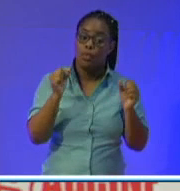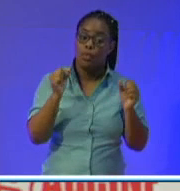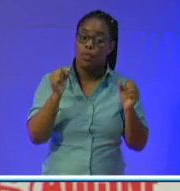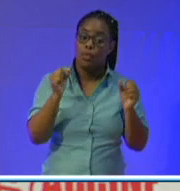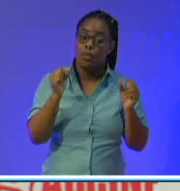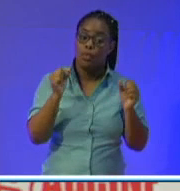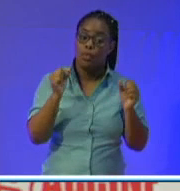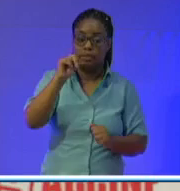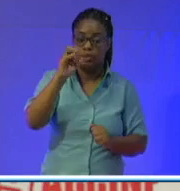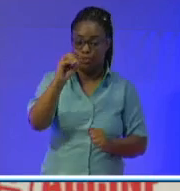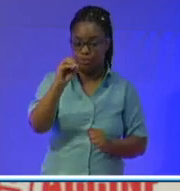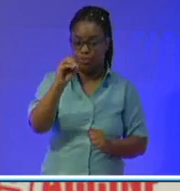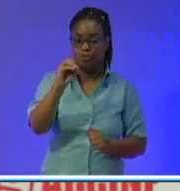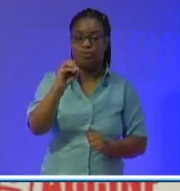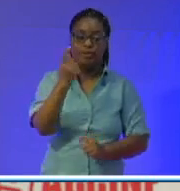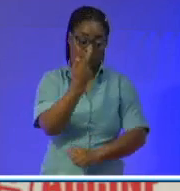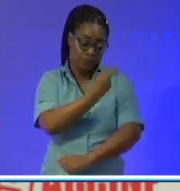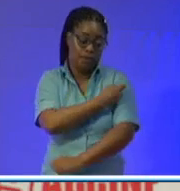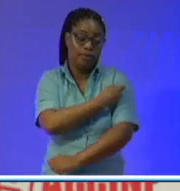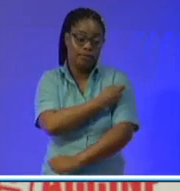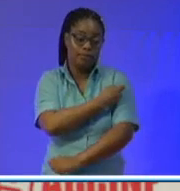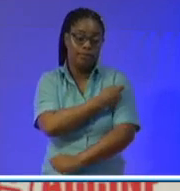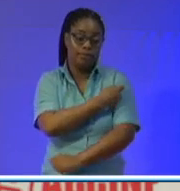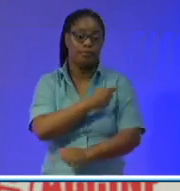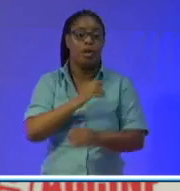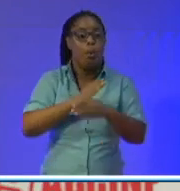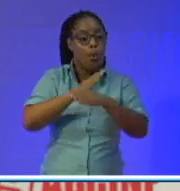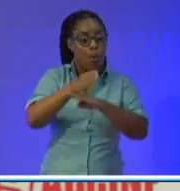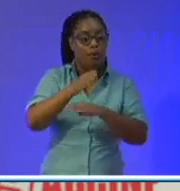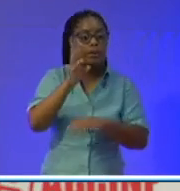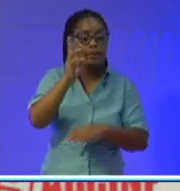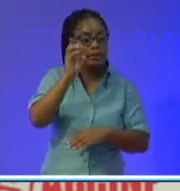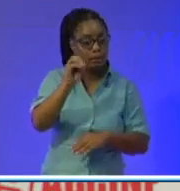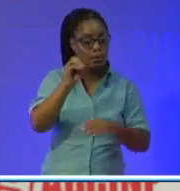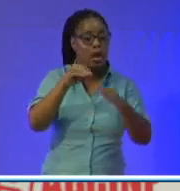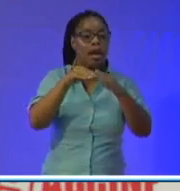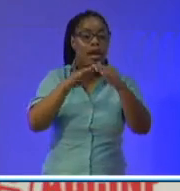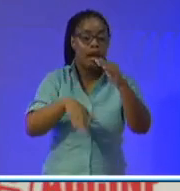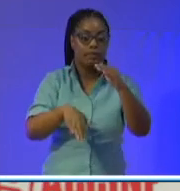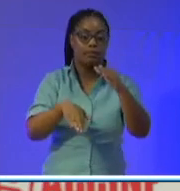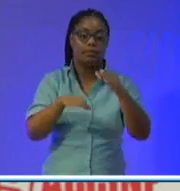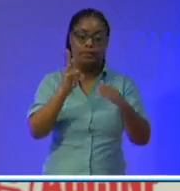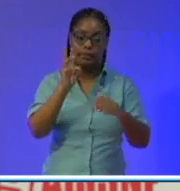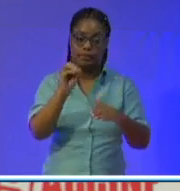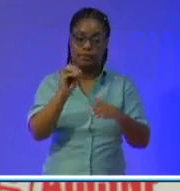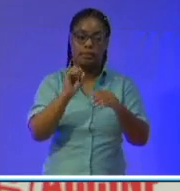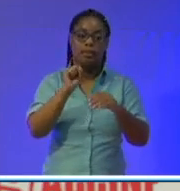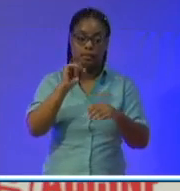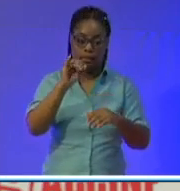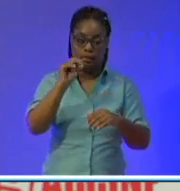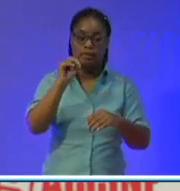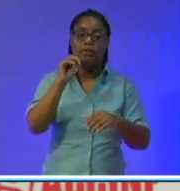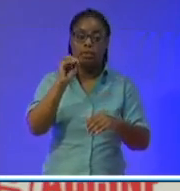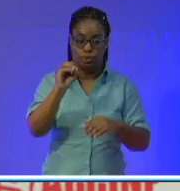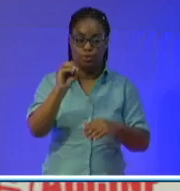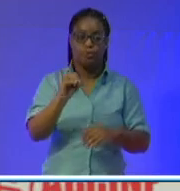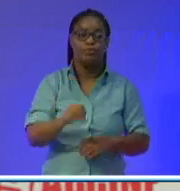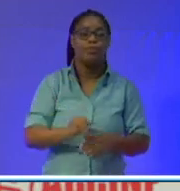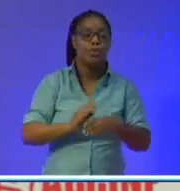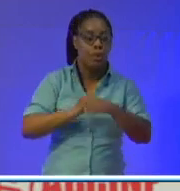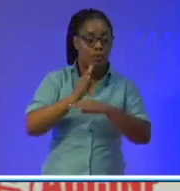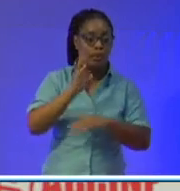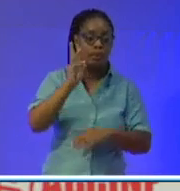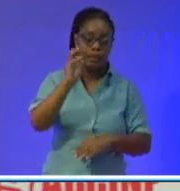necessarily make you immunocompromised. As we have put up in the newspapers, social media, on the Ministry of Health website, and we had